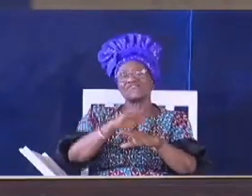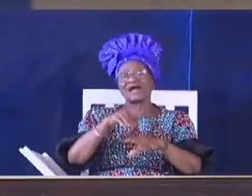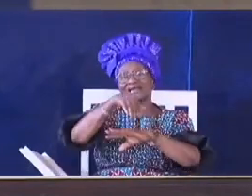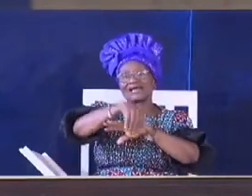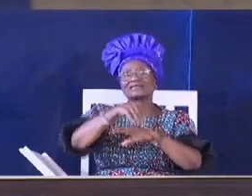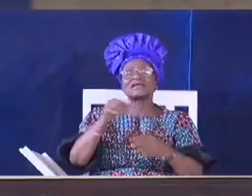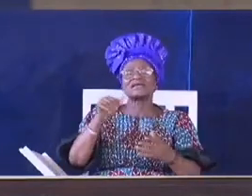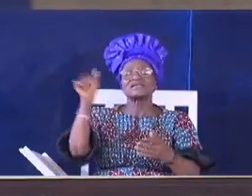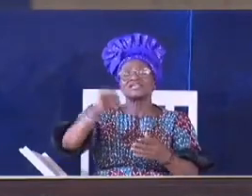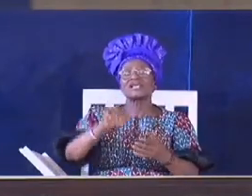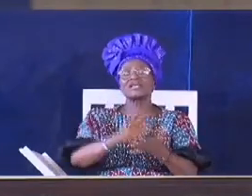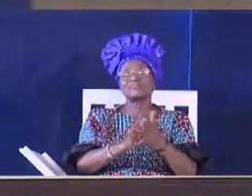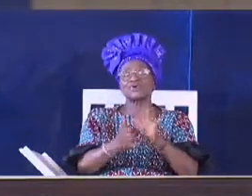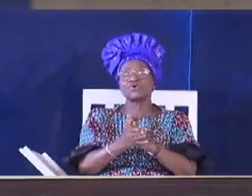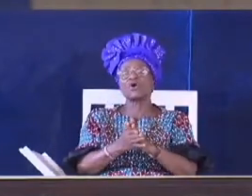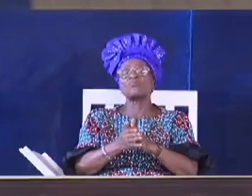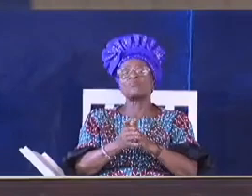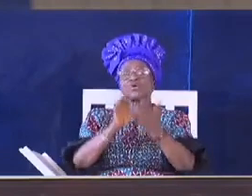They become hopeless